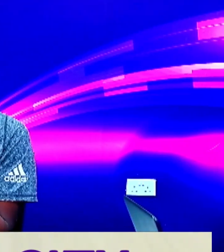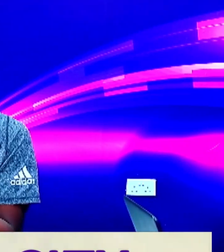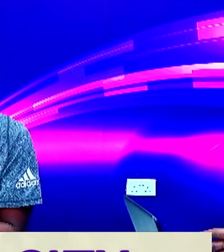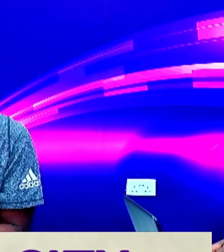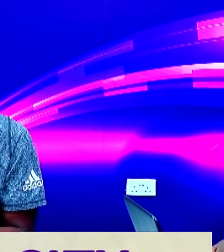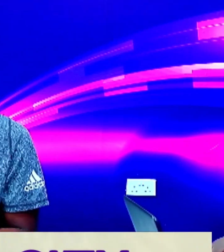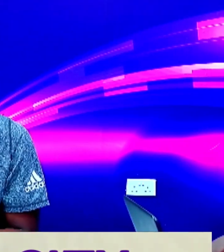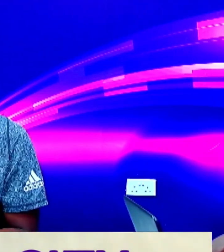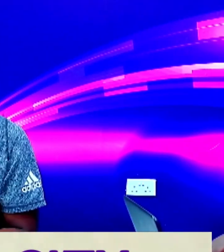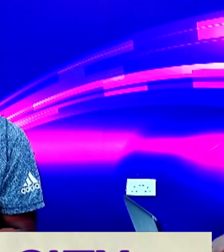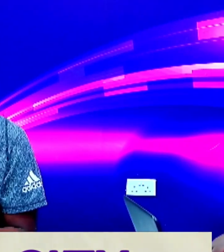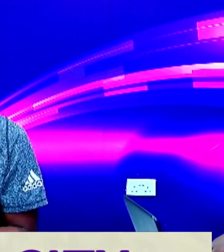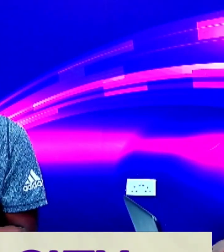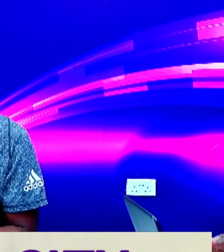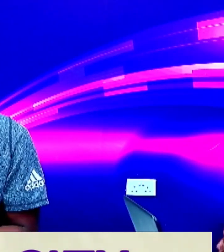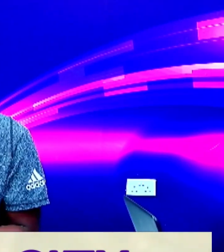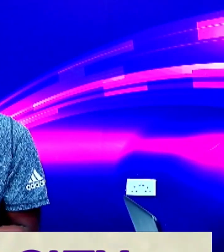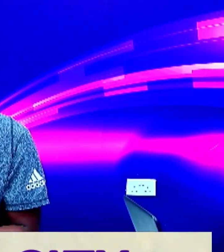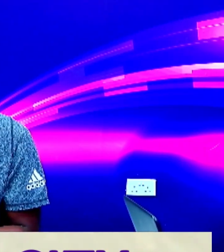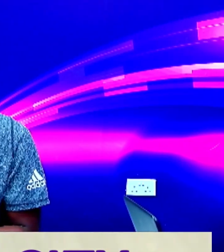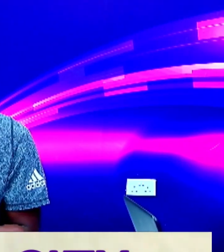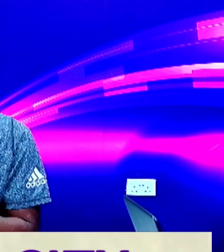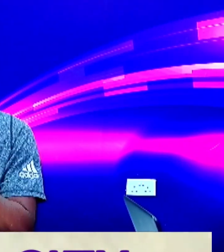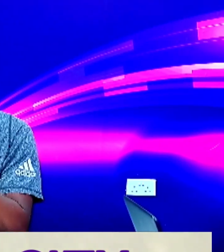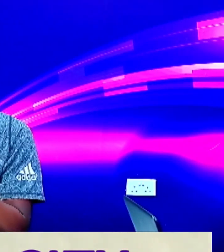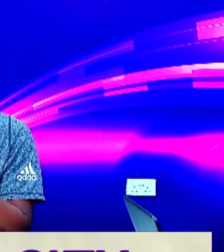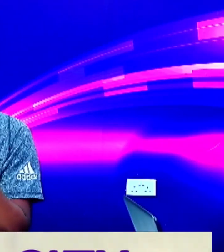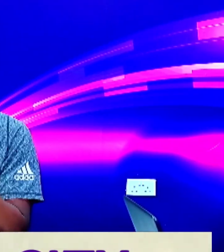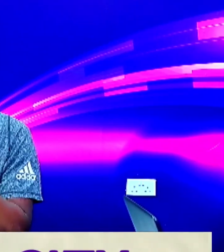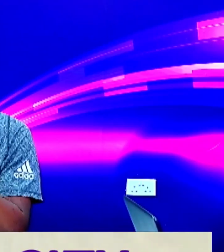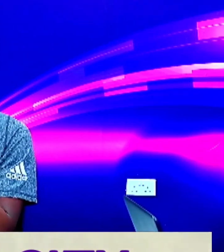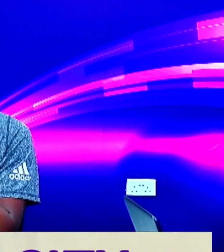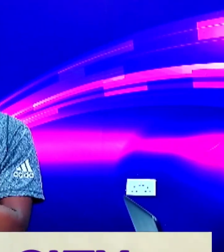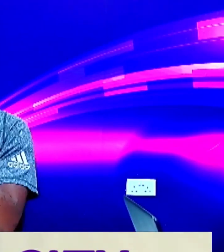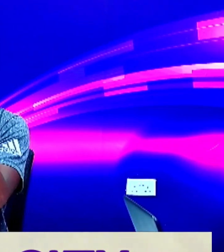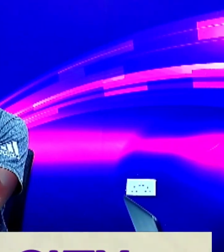4. Yes, it is possible, because previously